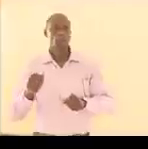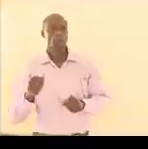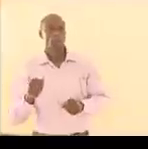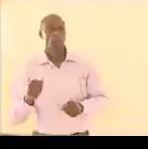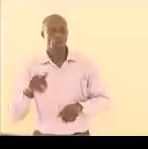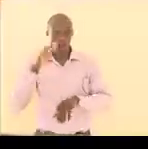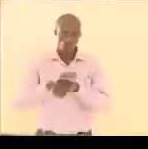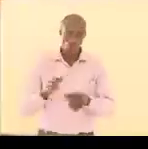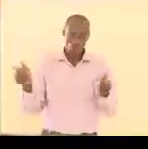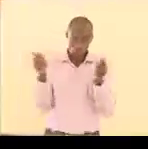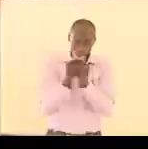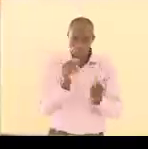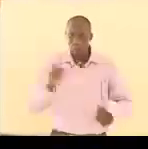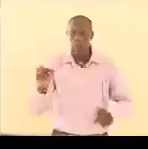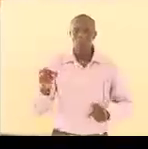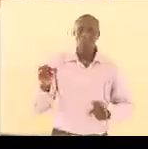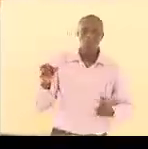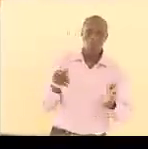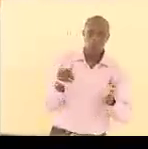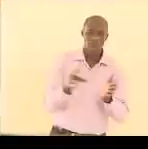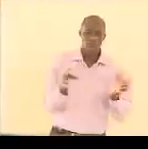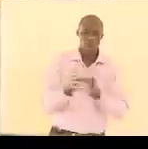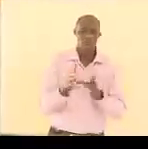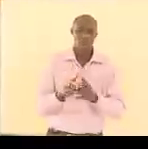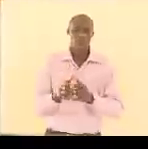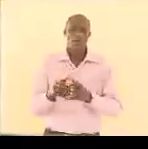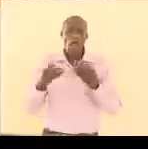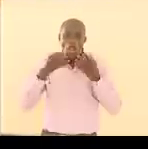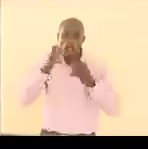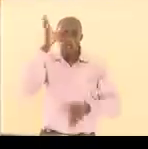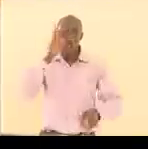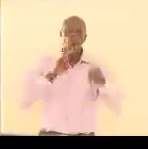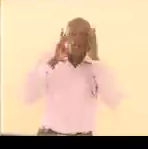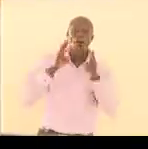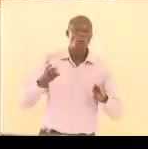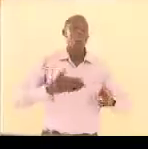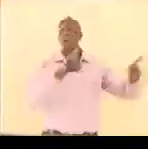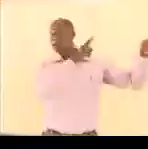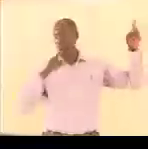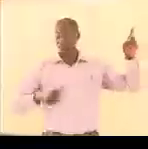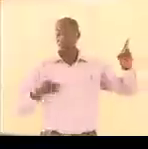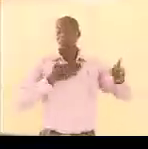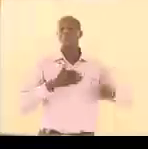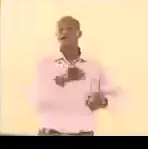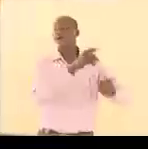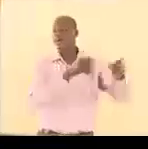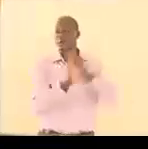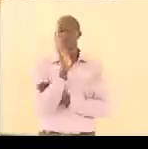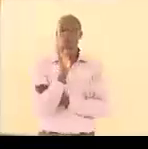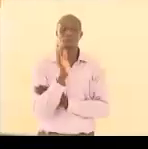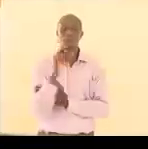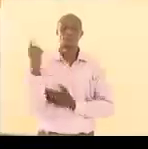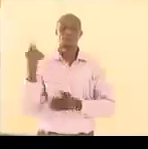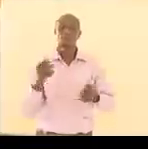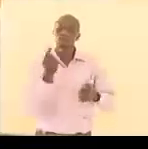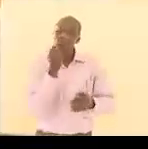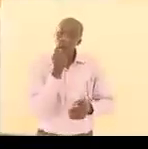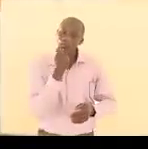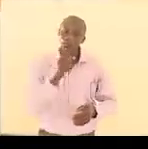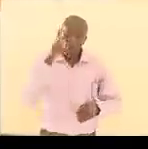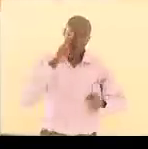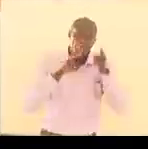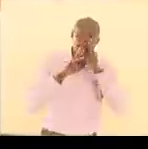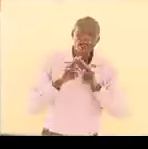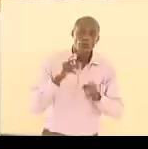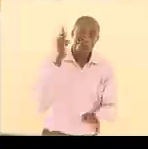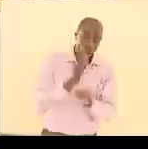isolation. On meeting Jesus, he cried out in worship, "My Lord and my God." Thomas's cry of faith